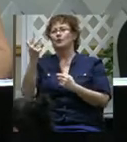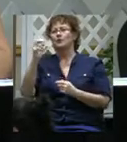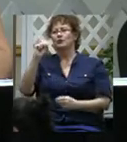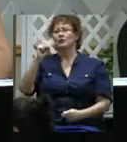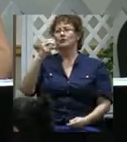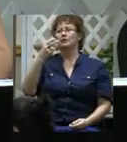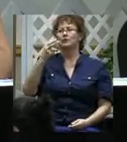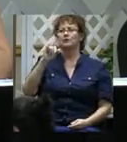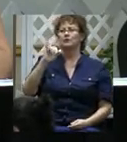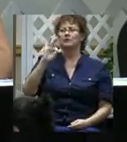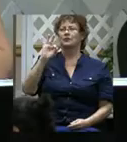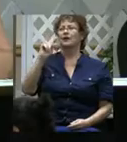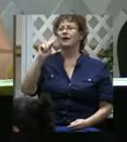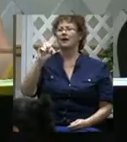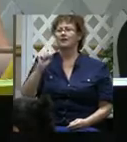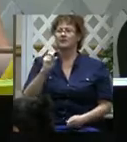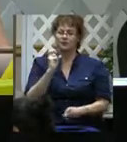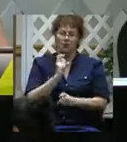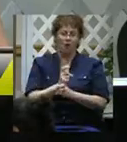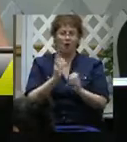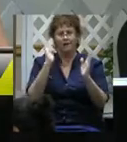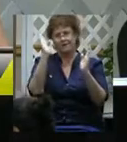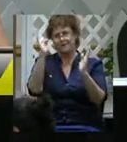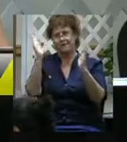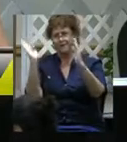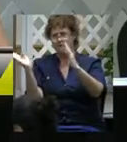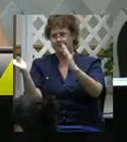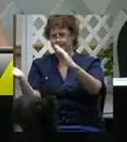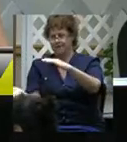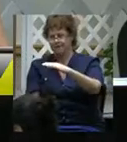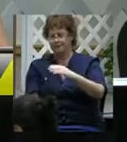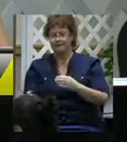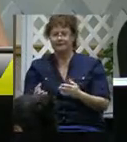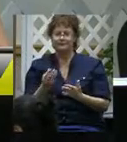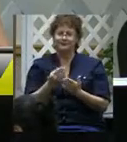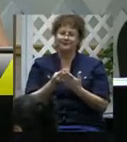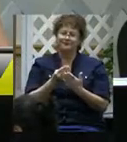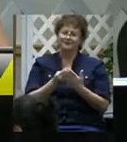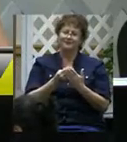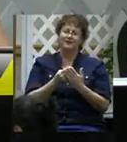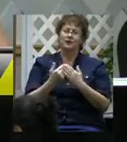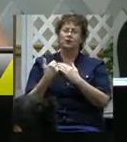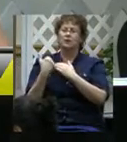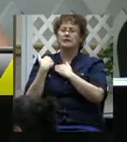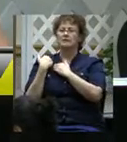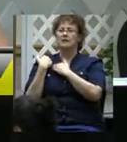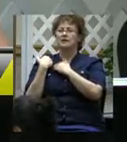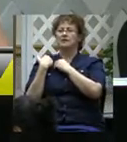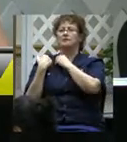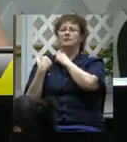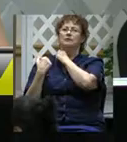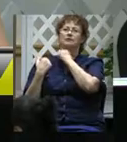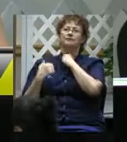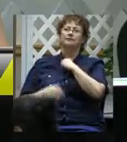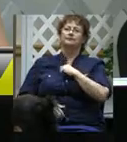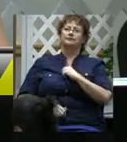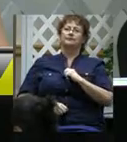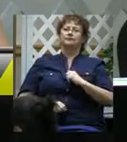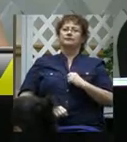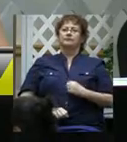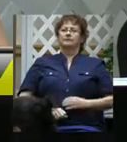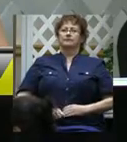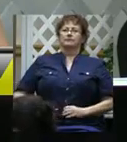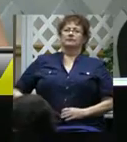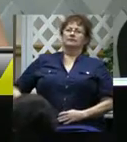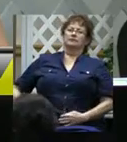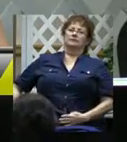still it's kind of more fiscally responsible than doing it some other way or sending them